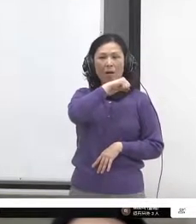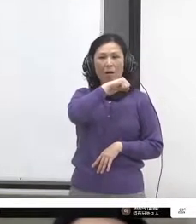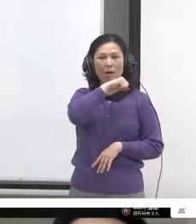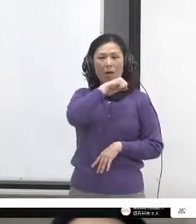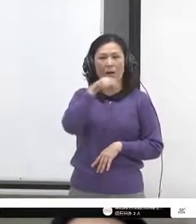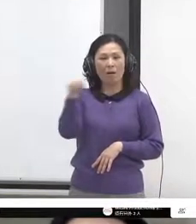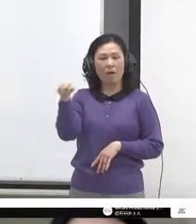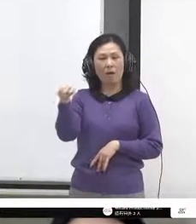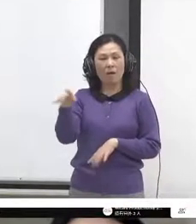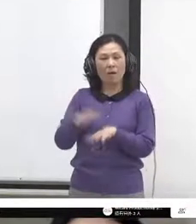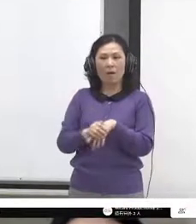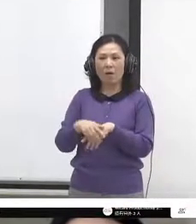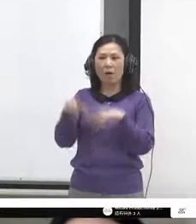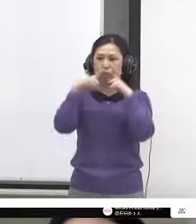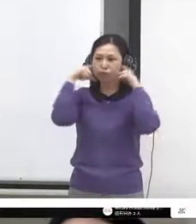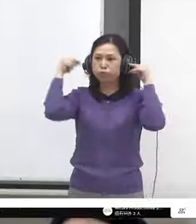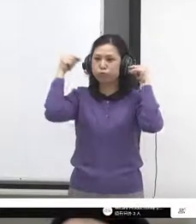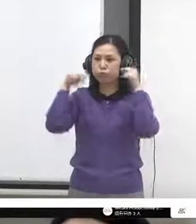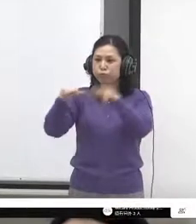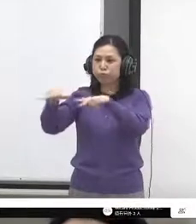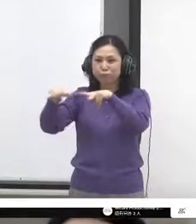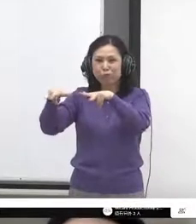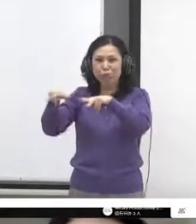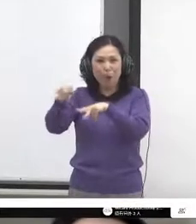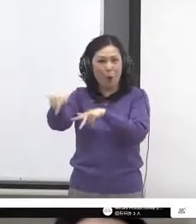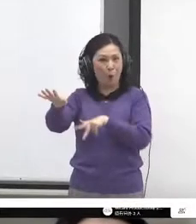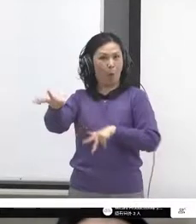then in Korean version is we release it.